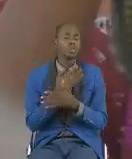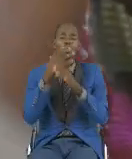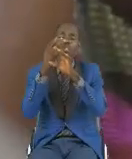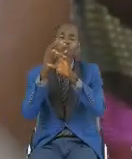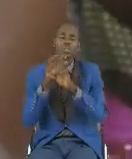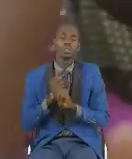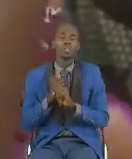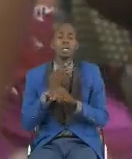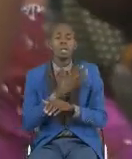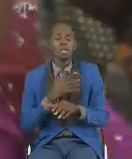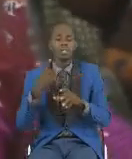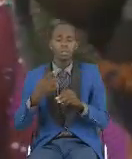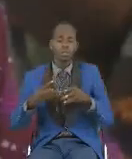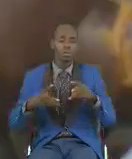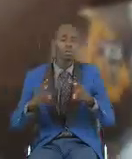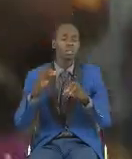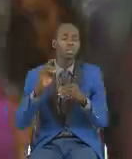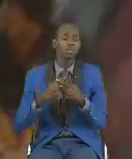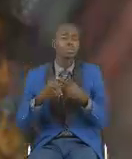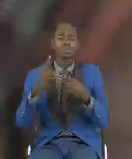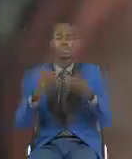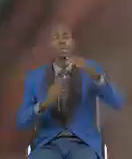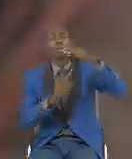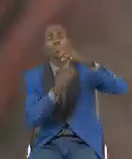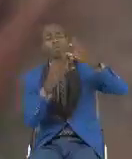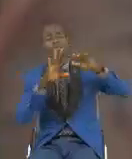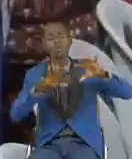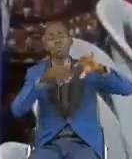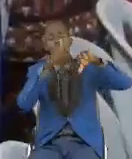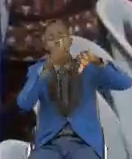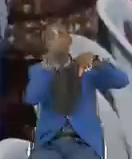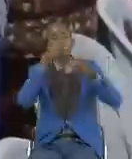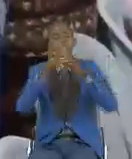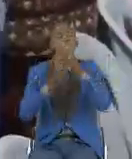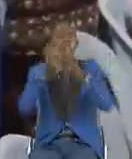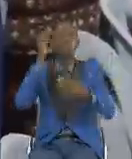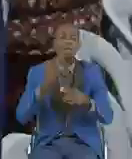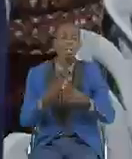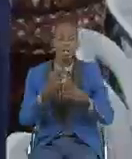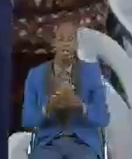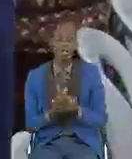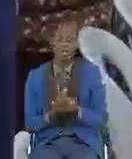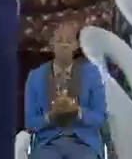the way to the peak of the mountain in Jesus' name.